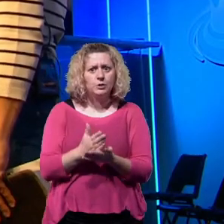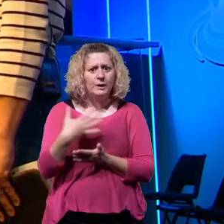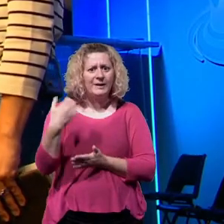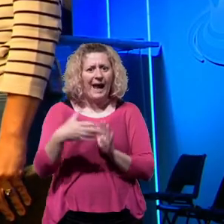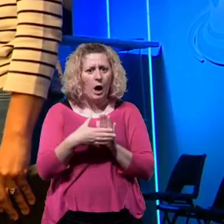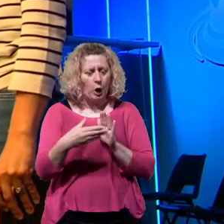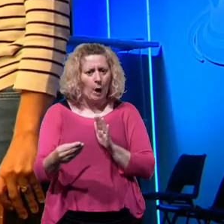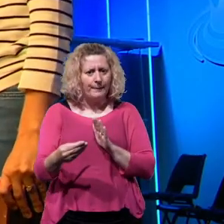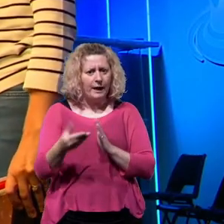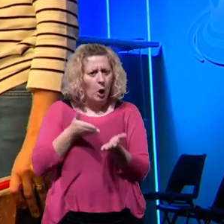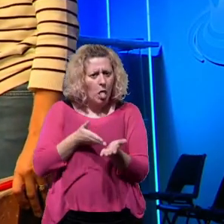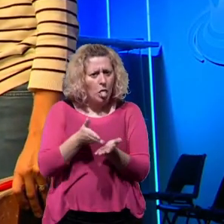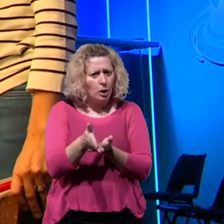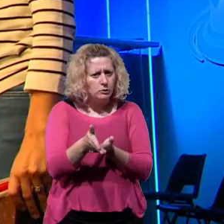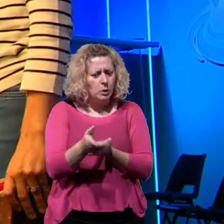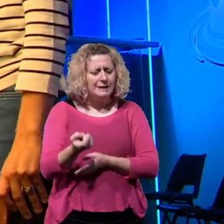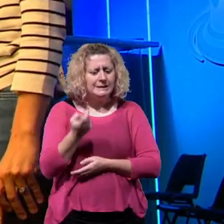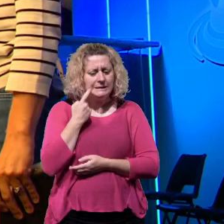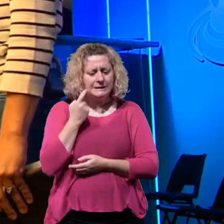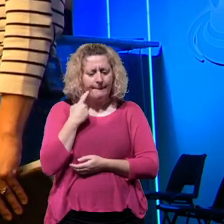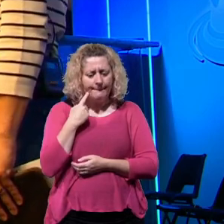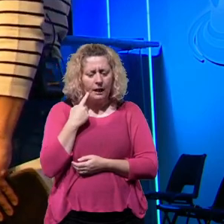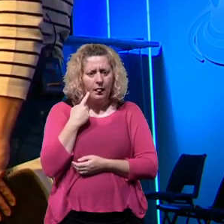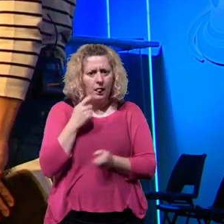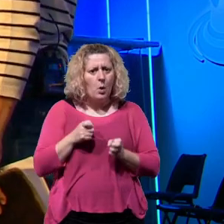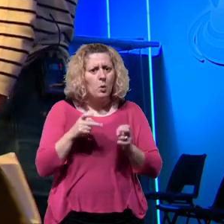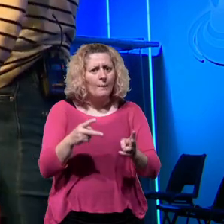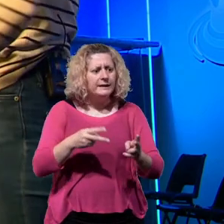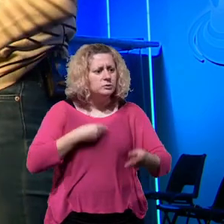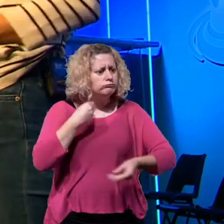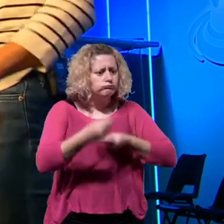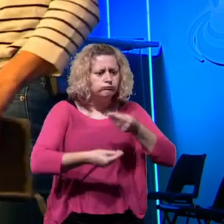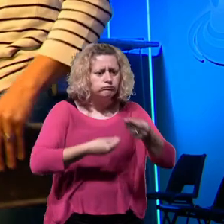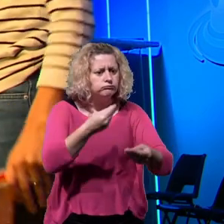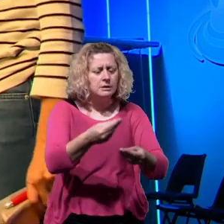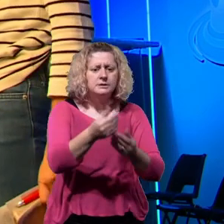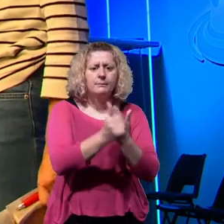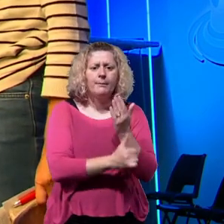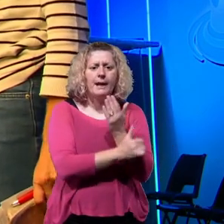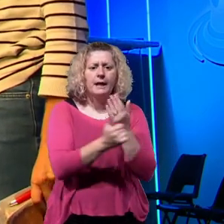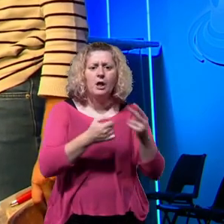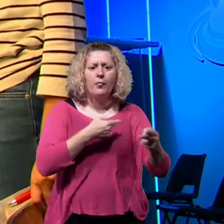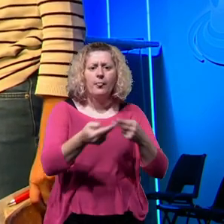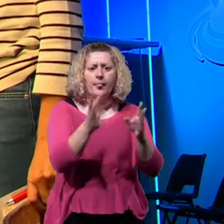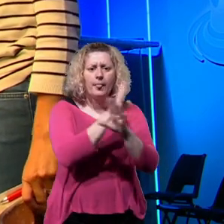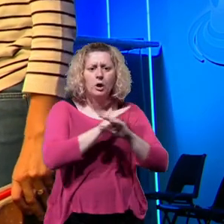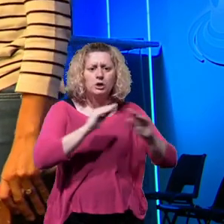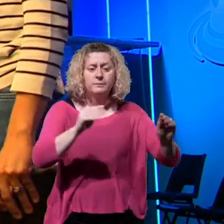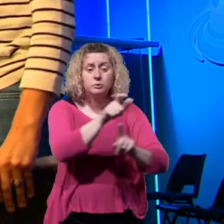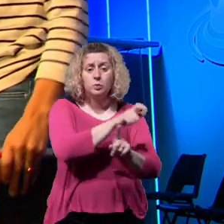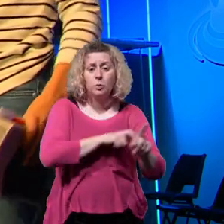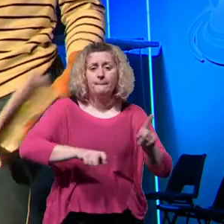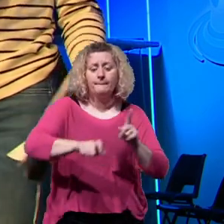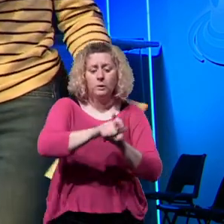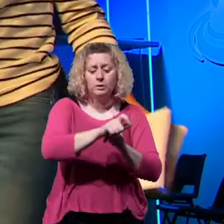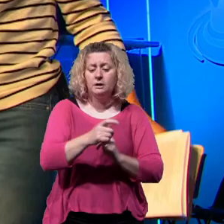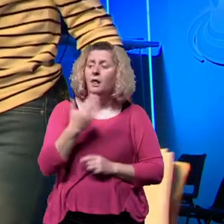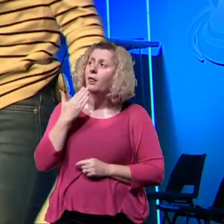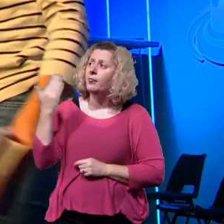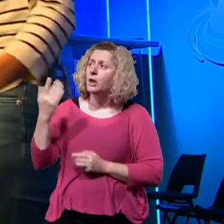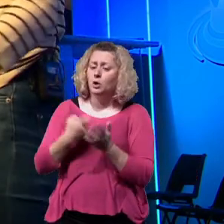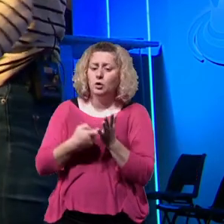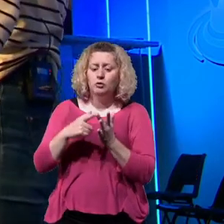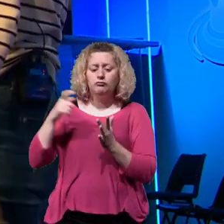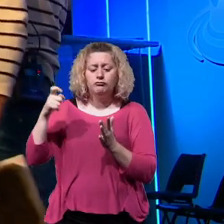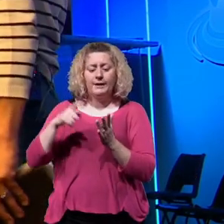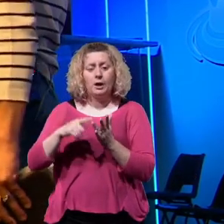go through it. It's such a simple way to explain the gospel to people who are in your local community. So thank you to Rico for